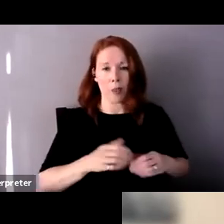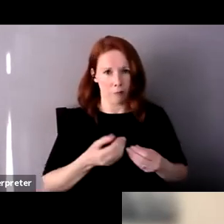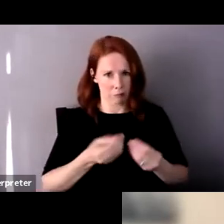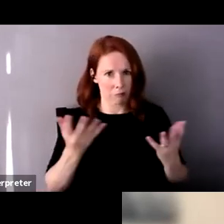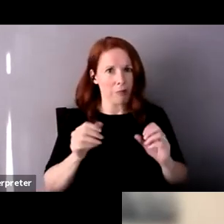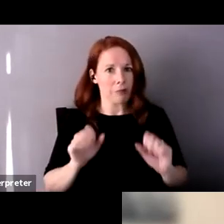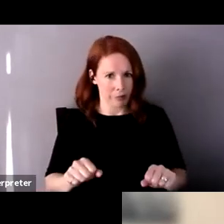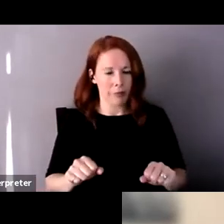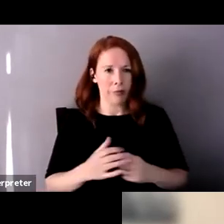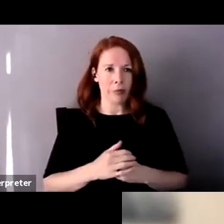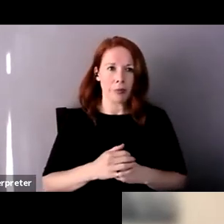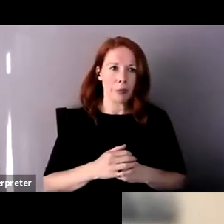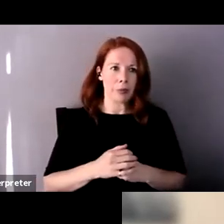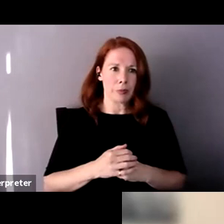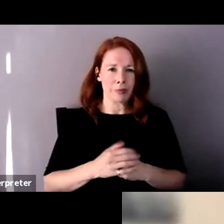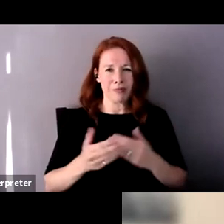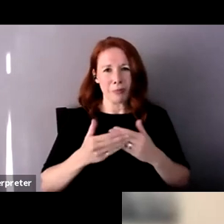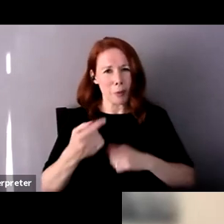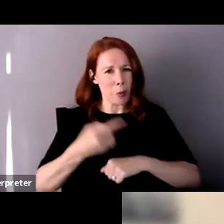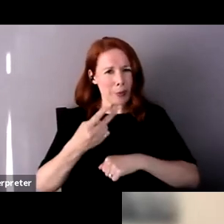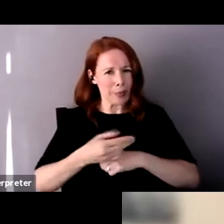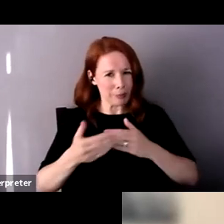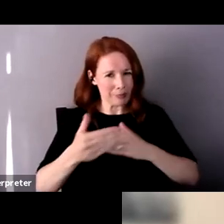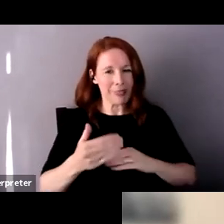you either in the next couple of days,